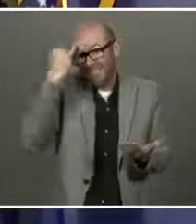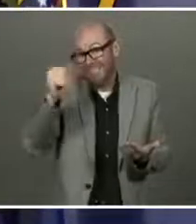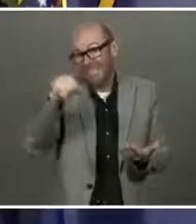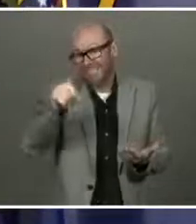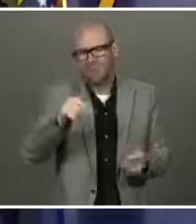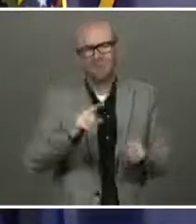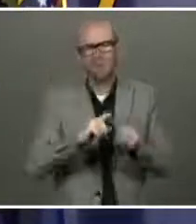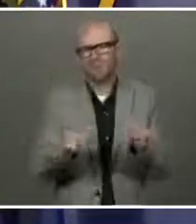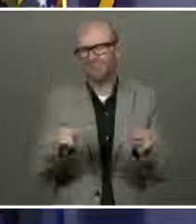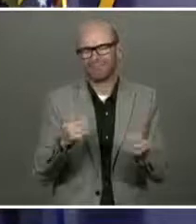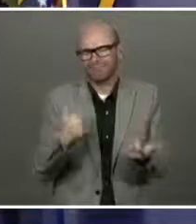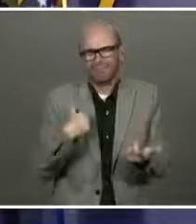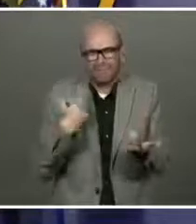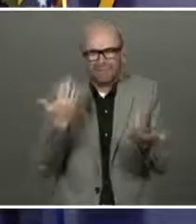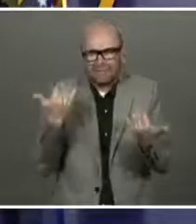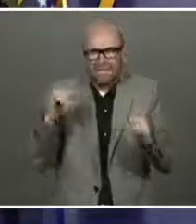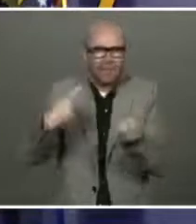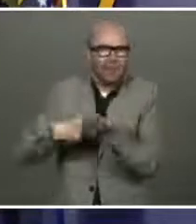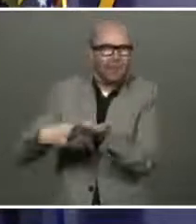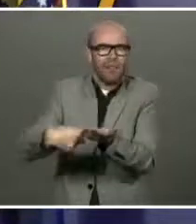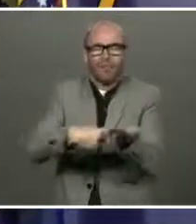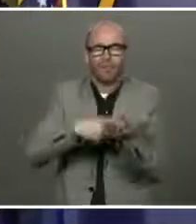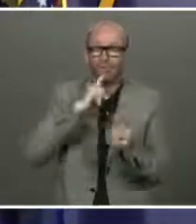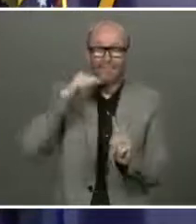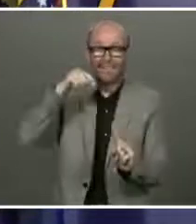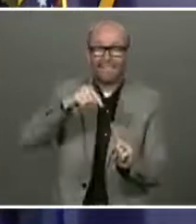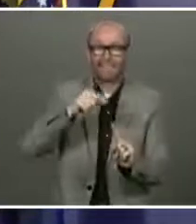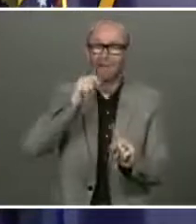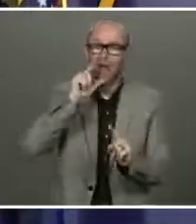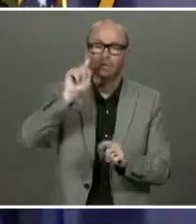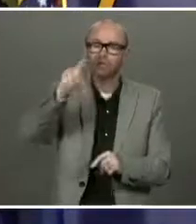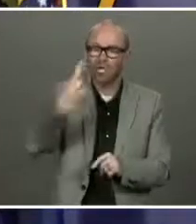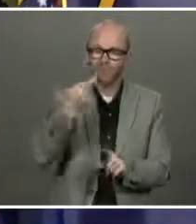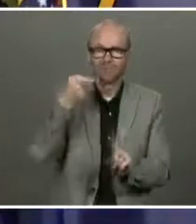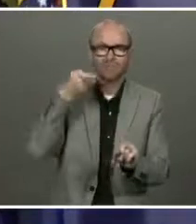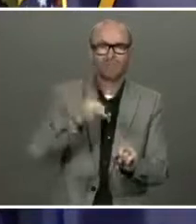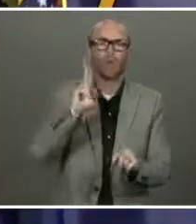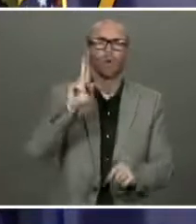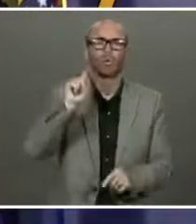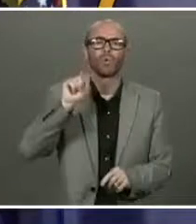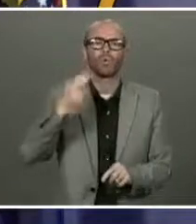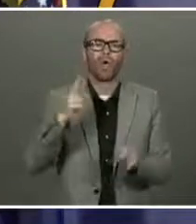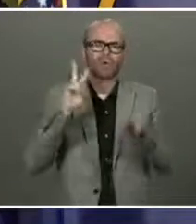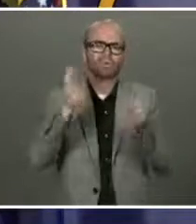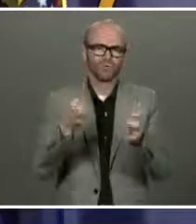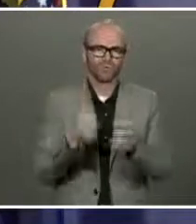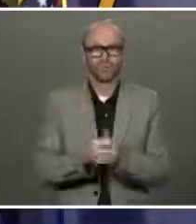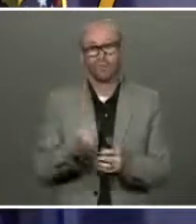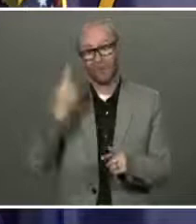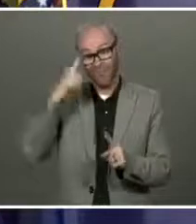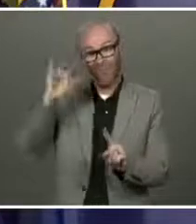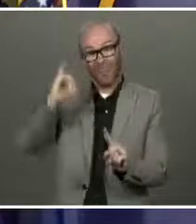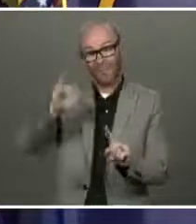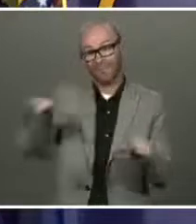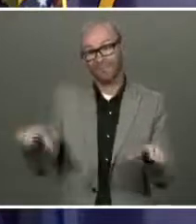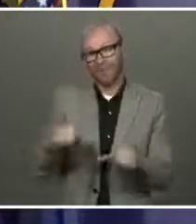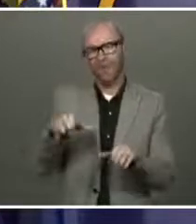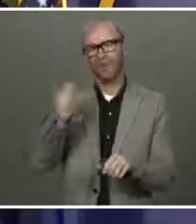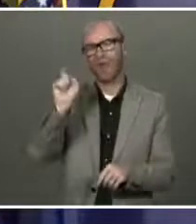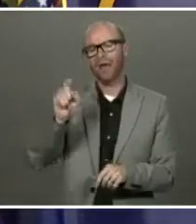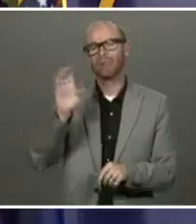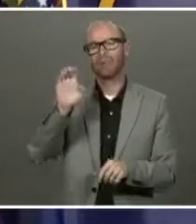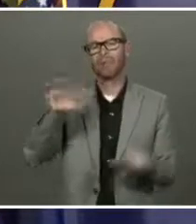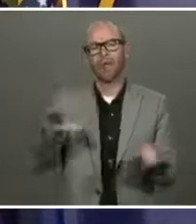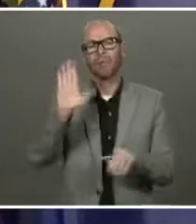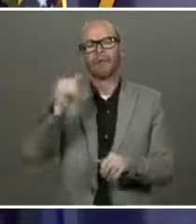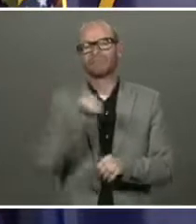kind of a Utah-specific issue. If it were to be done ever and feasible, I think it would have to be kind of a multi-state project